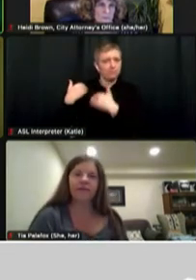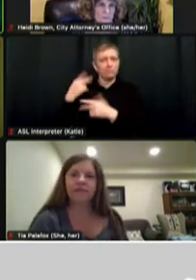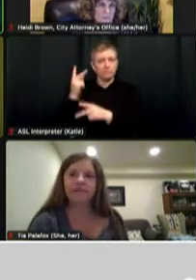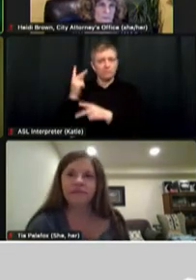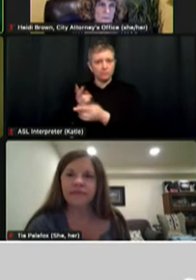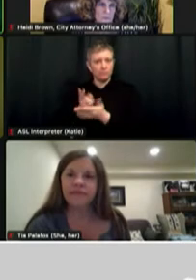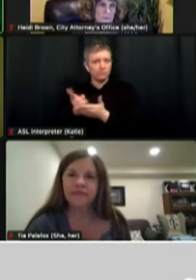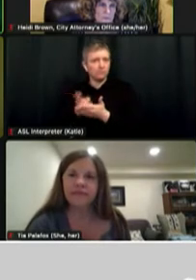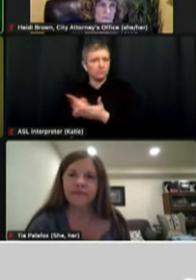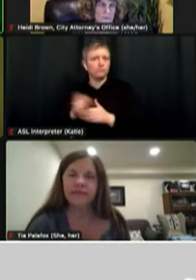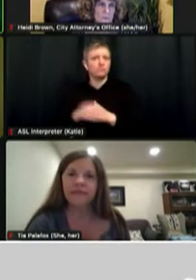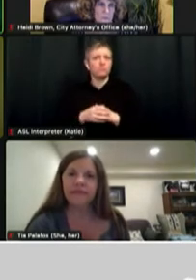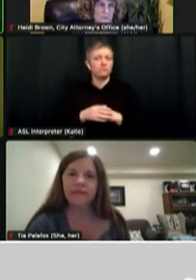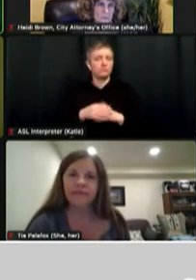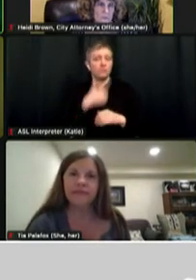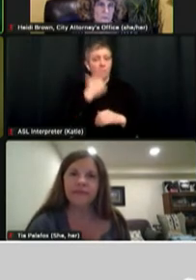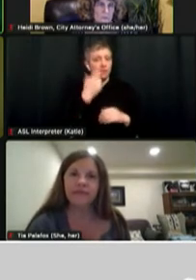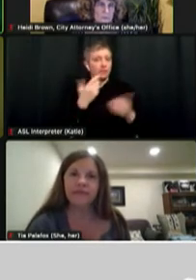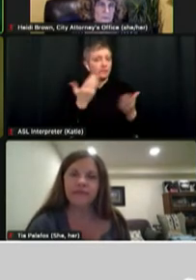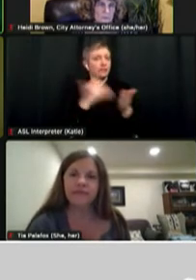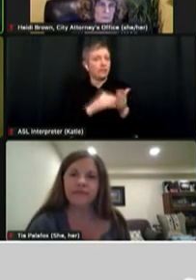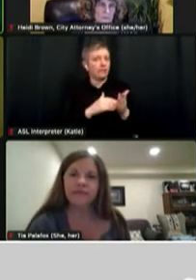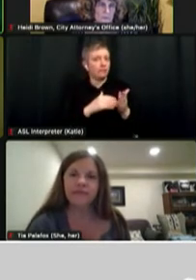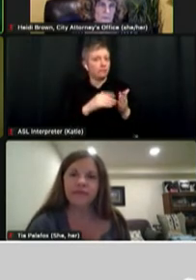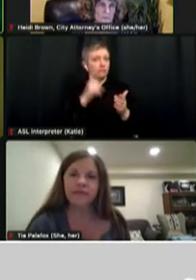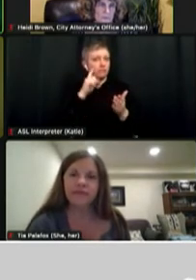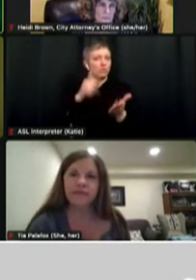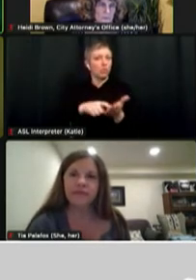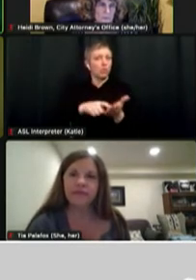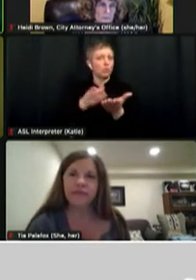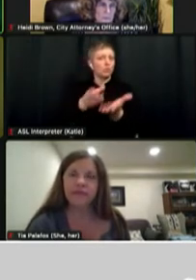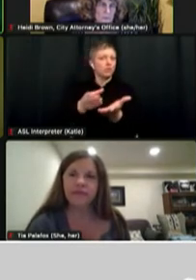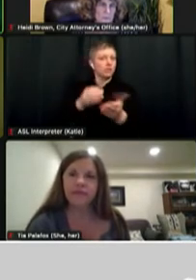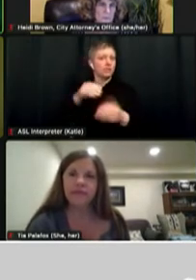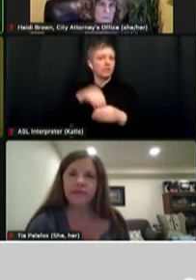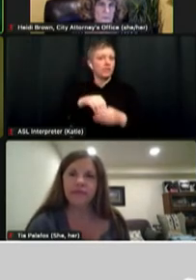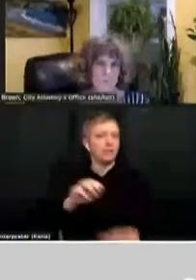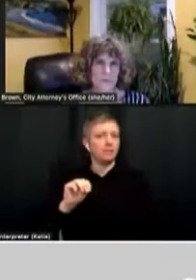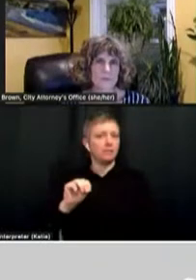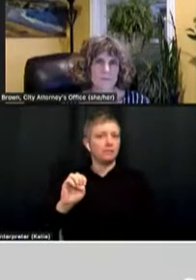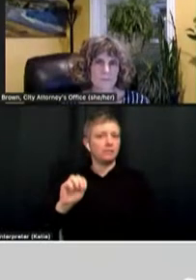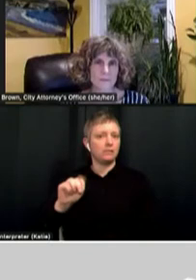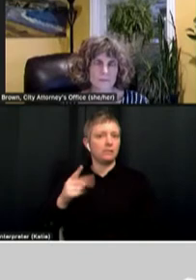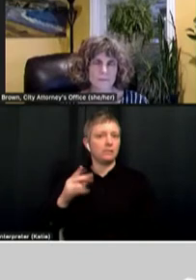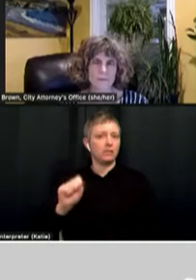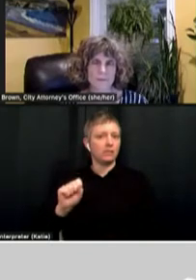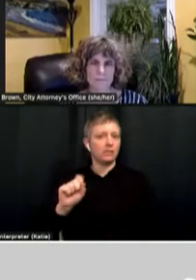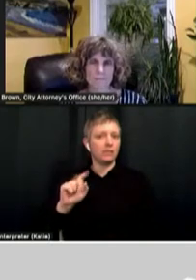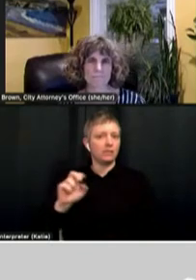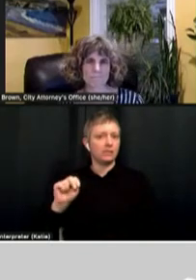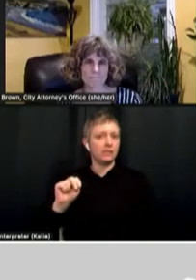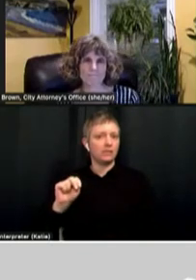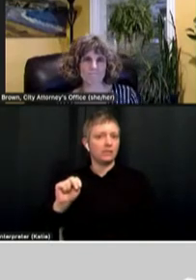what happened in Memphis, the cameras didn't stop them.